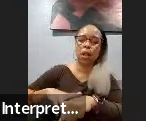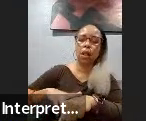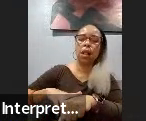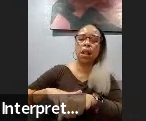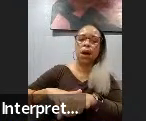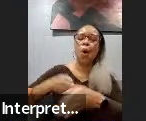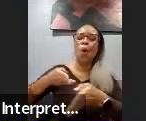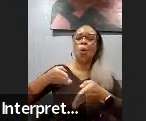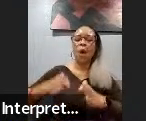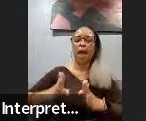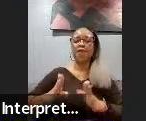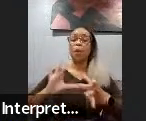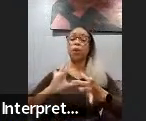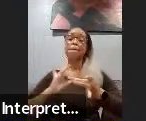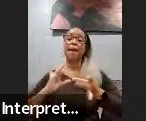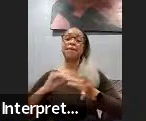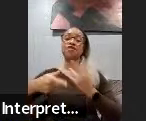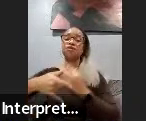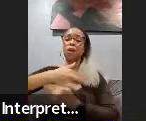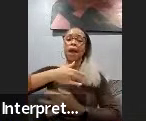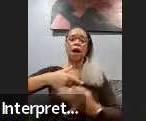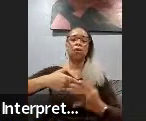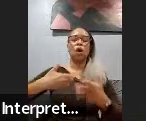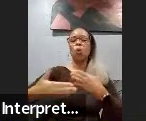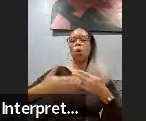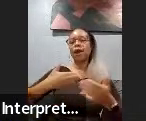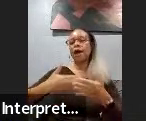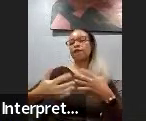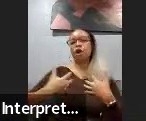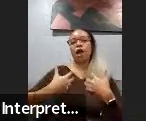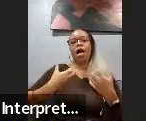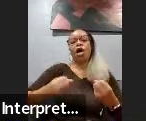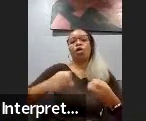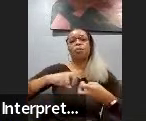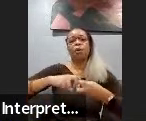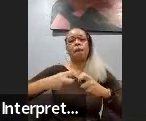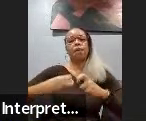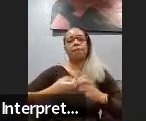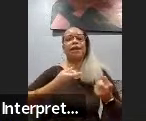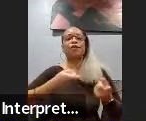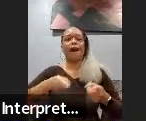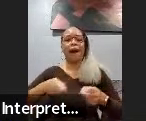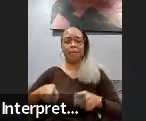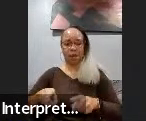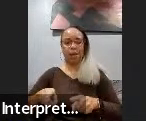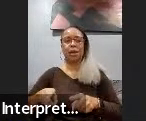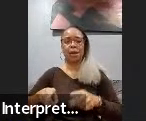way that we message around whatever public health issues are out there. And